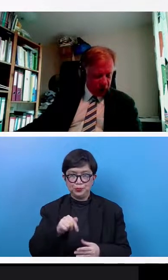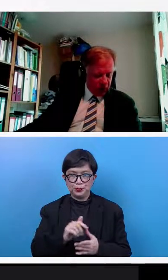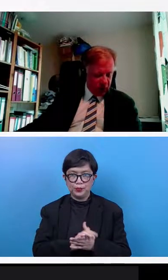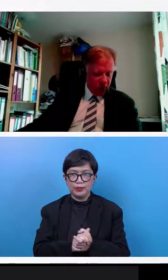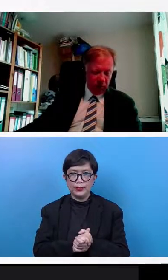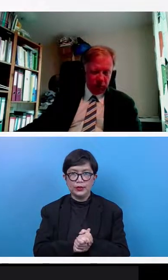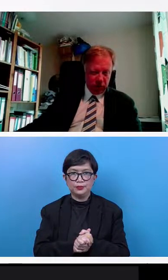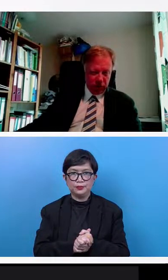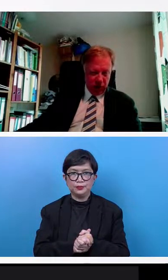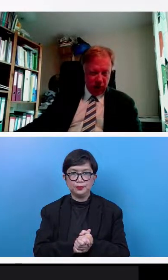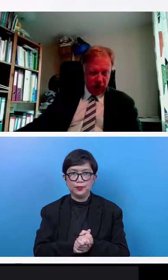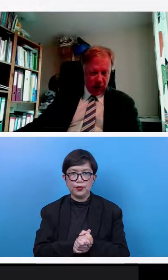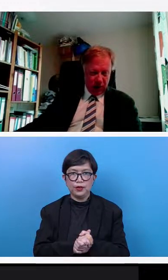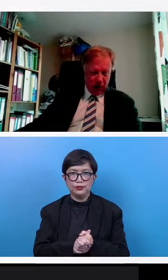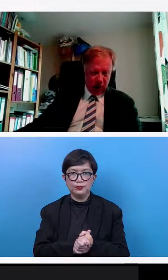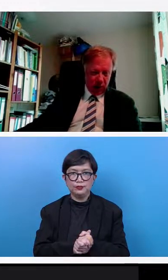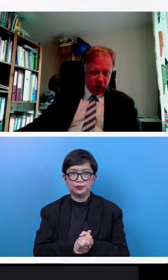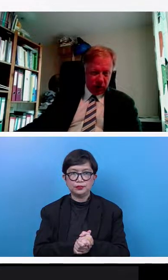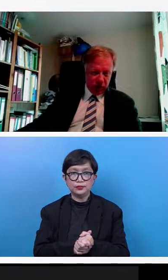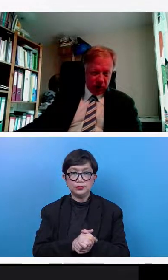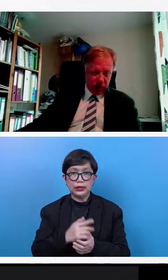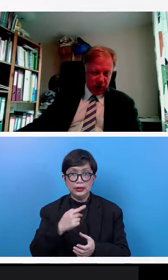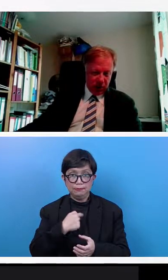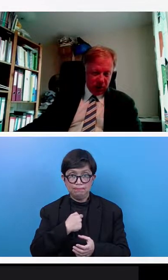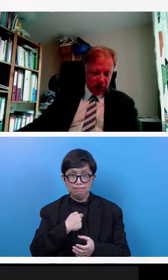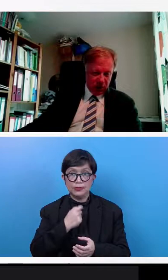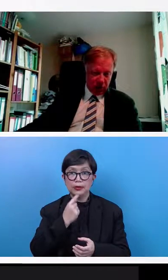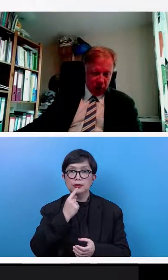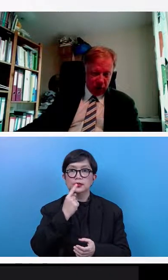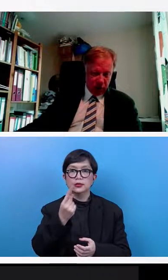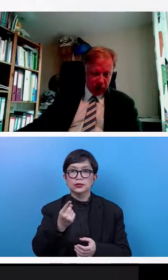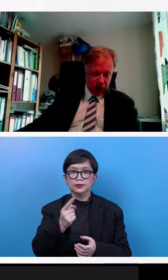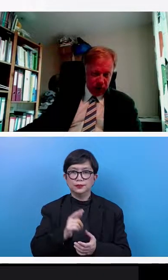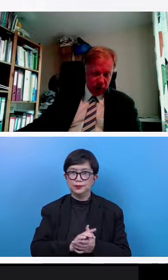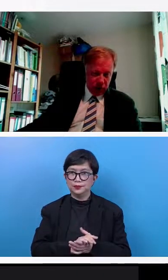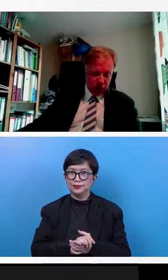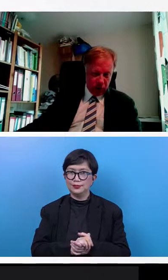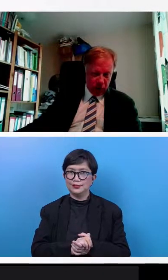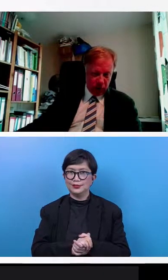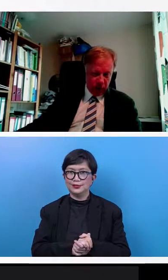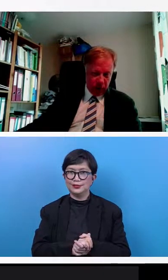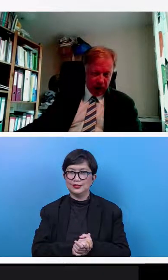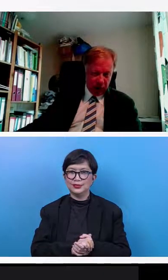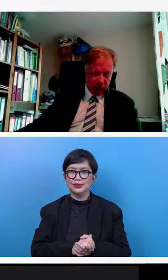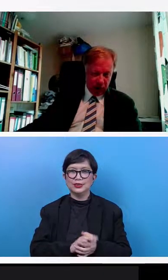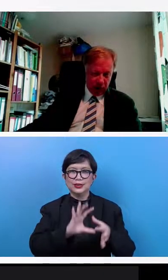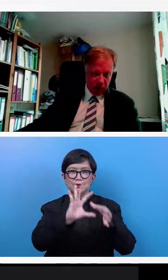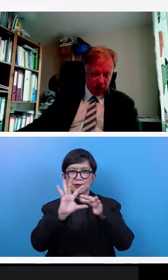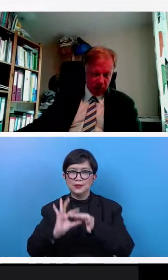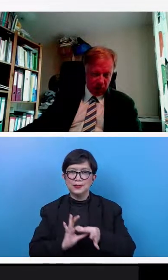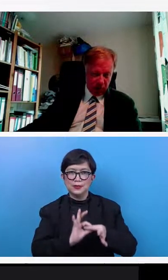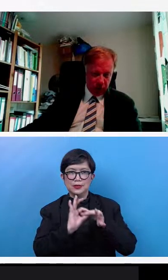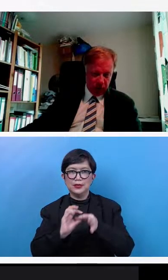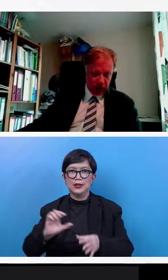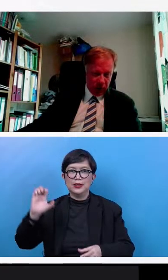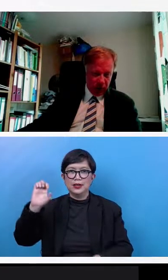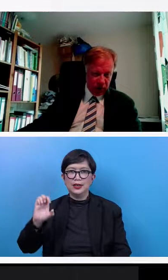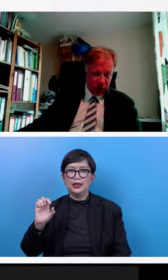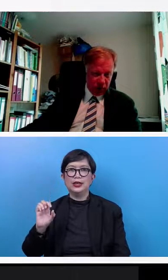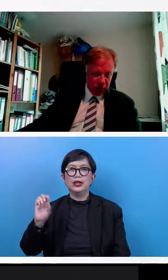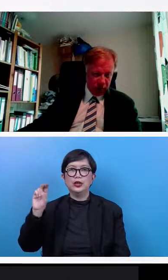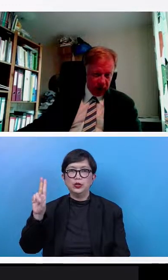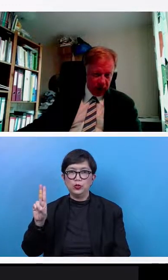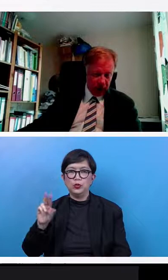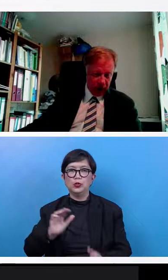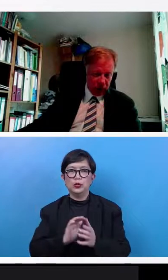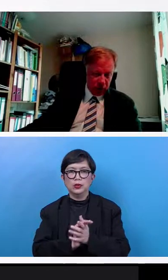mobilizations, you can say, was that the partners, the EU and World Bank, from the 2008